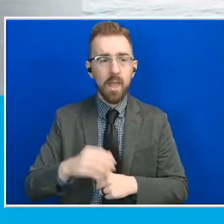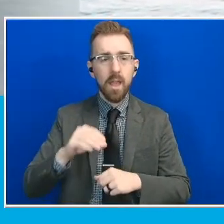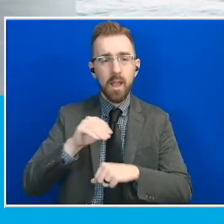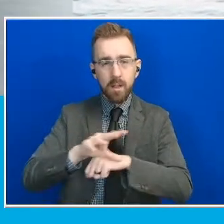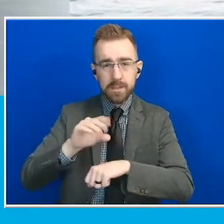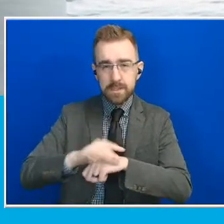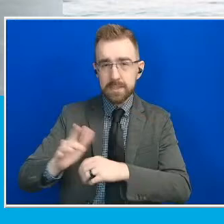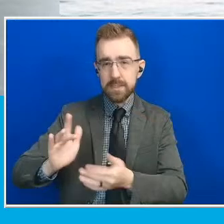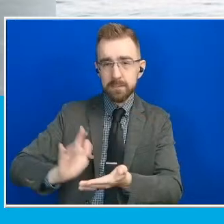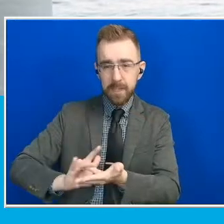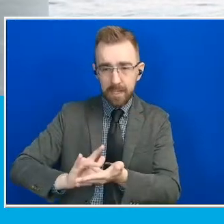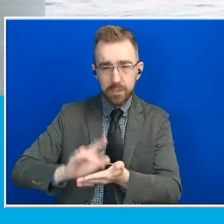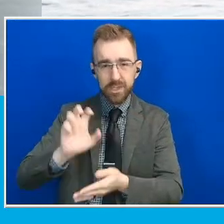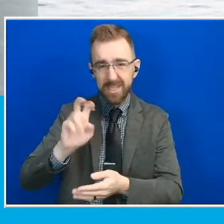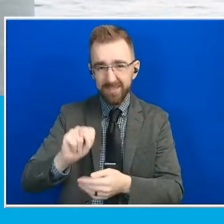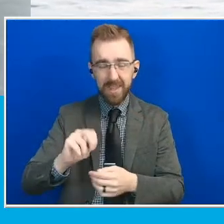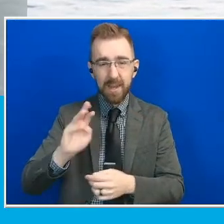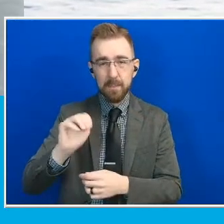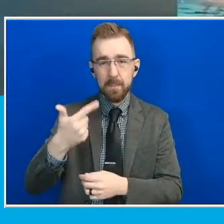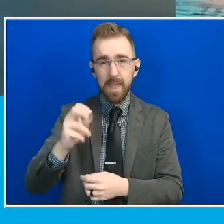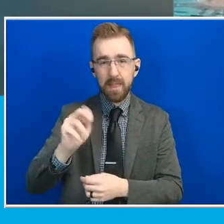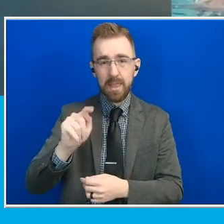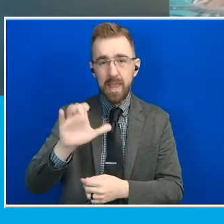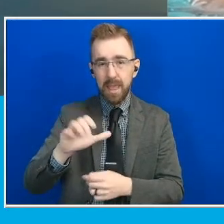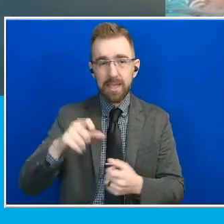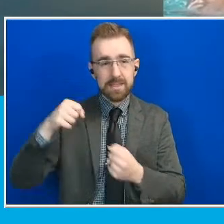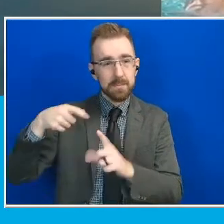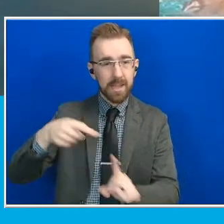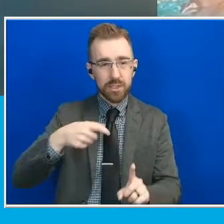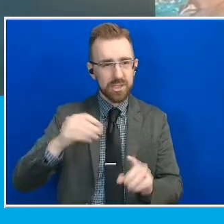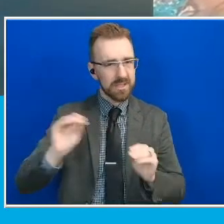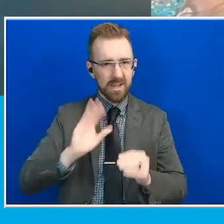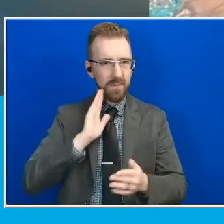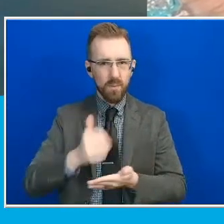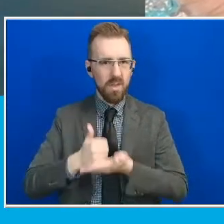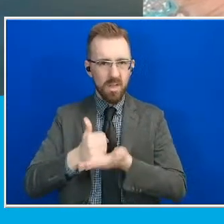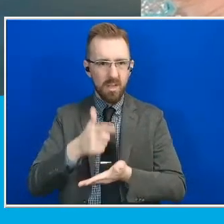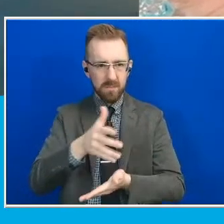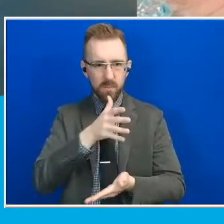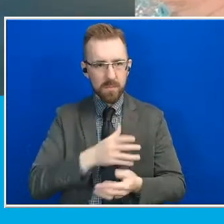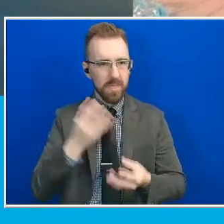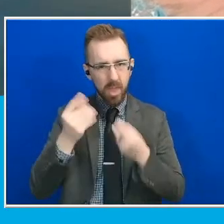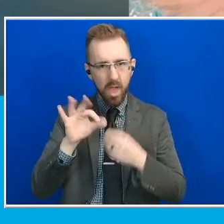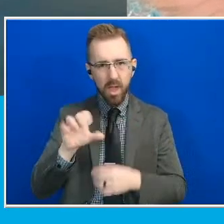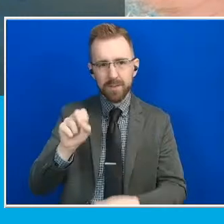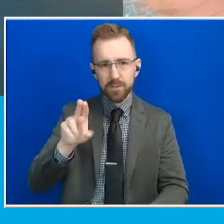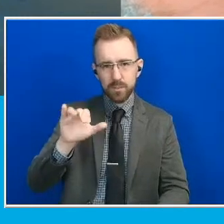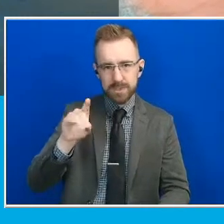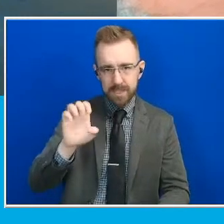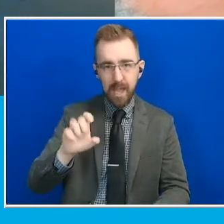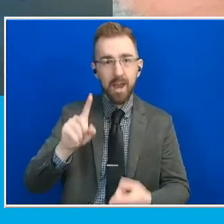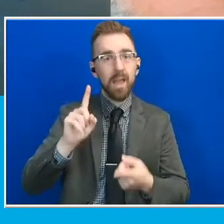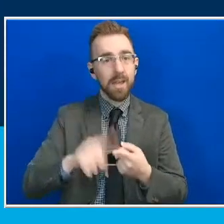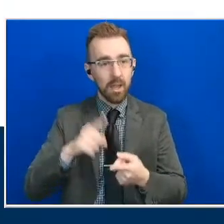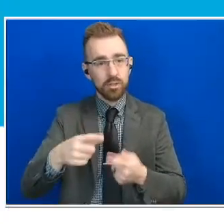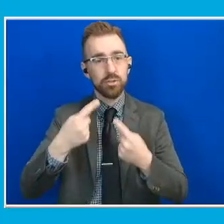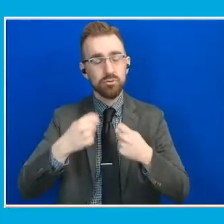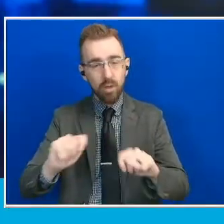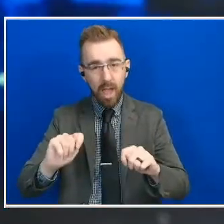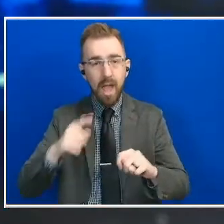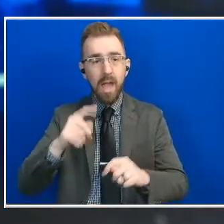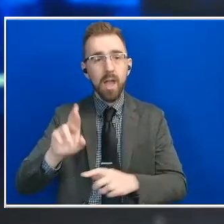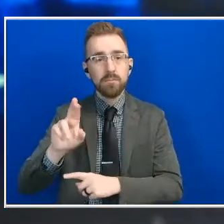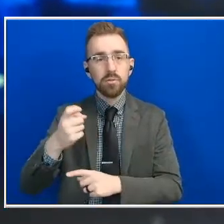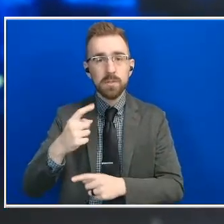even magnetic stimulation. None of it could help this woman's thoughts of suicide until she tried a prescription nasal spray.